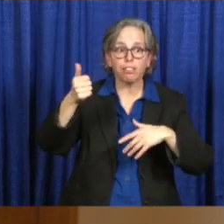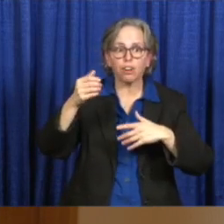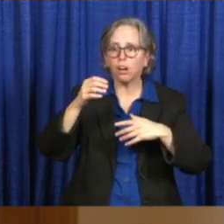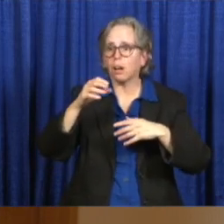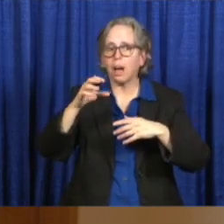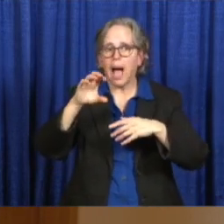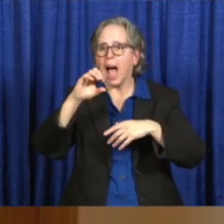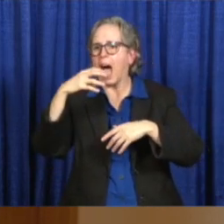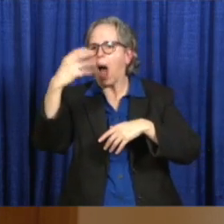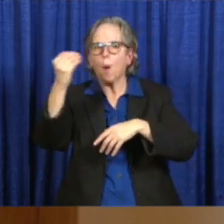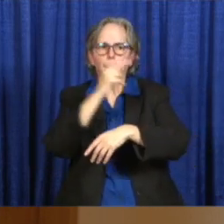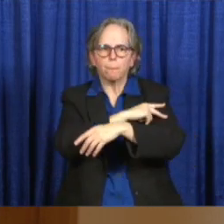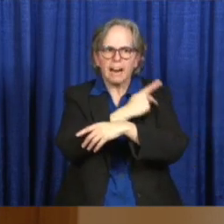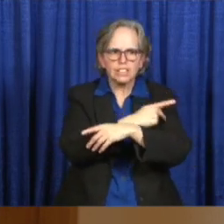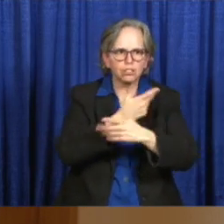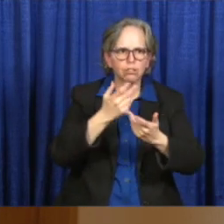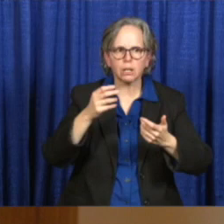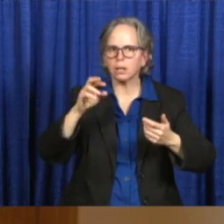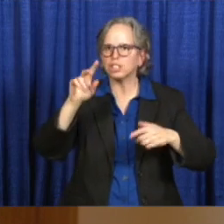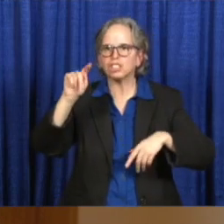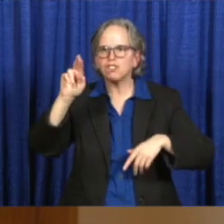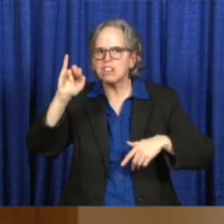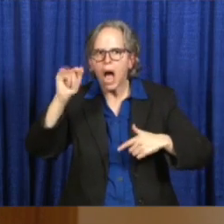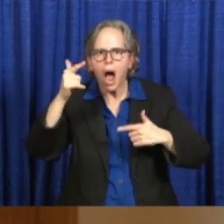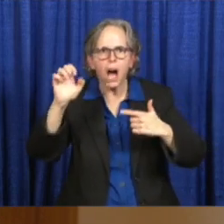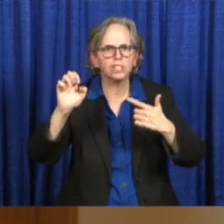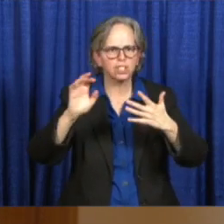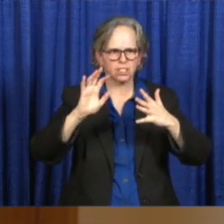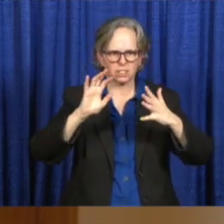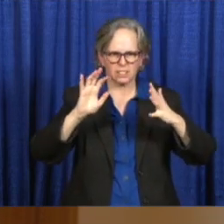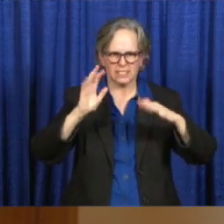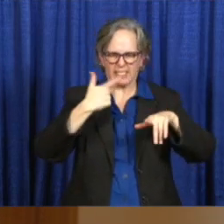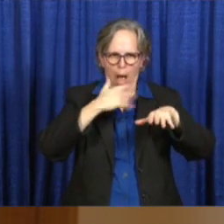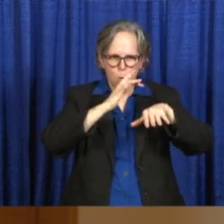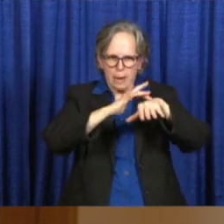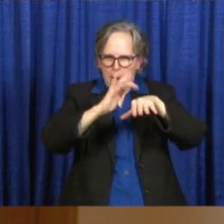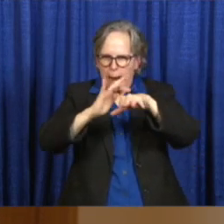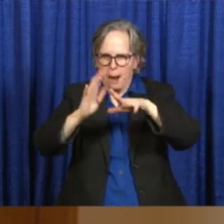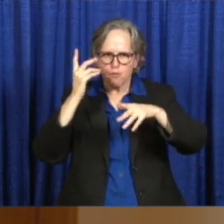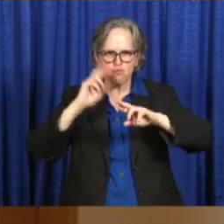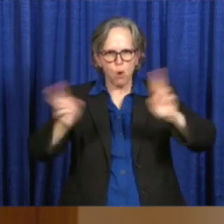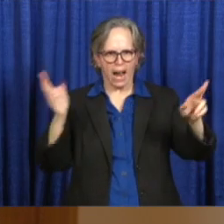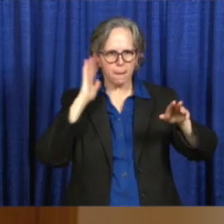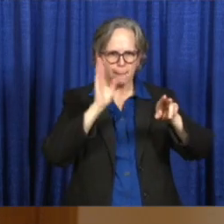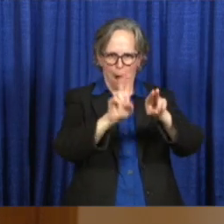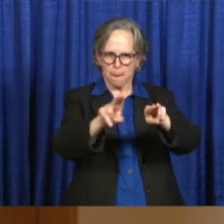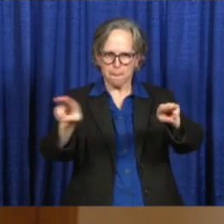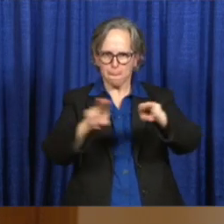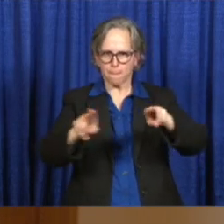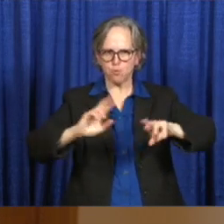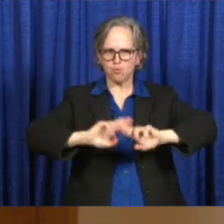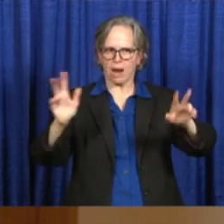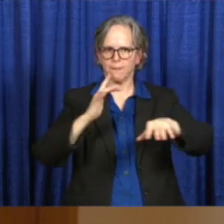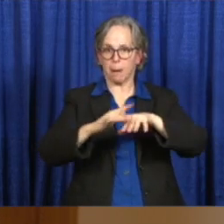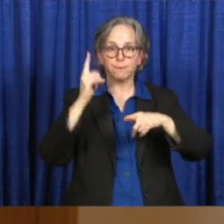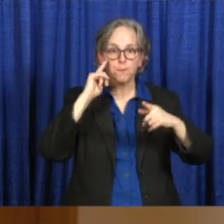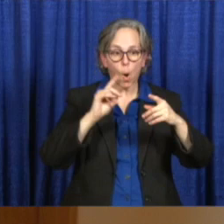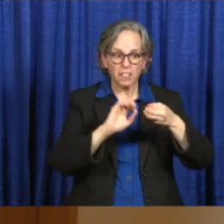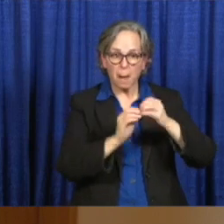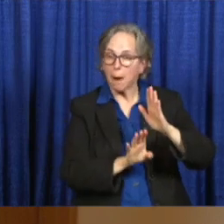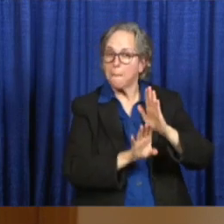triaging, is freeing up those beds, freeing them up for this surge of cases that we know is